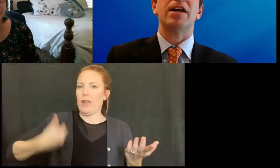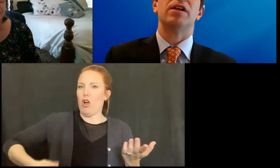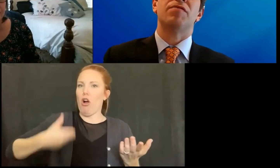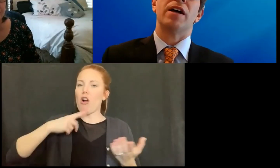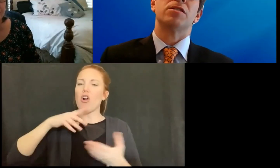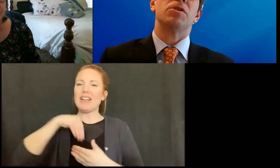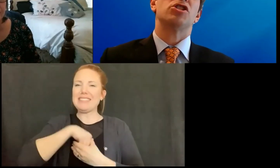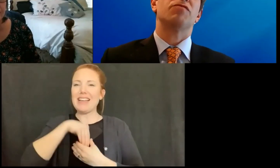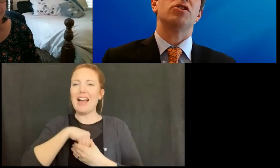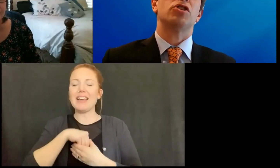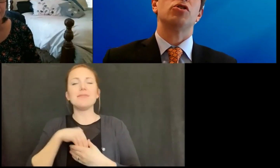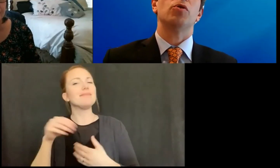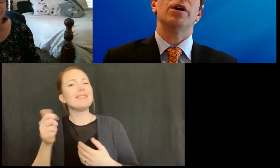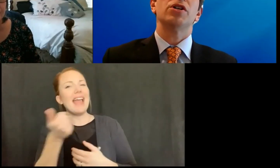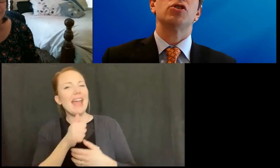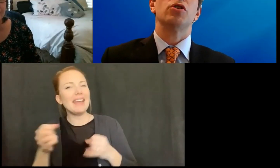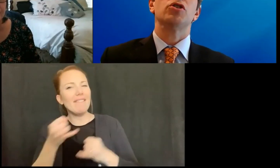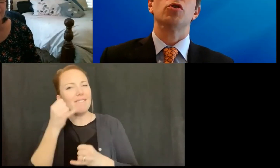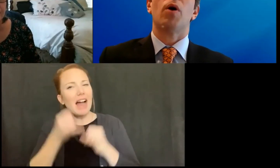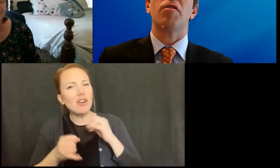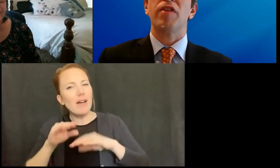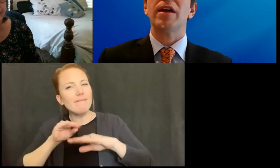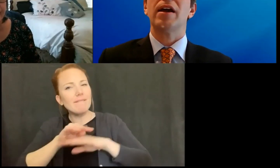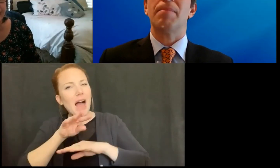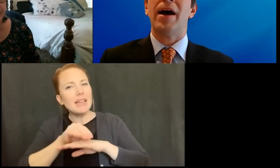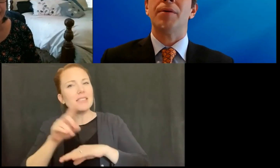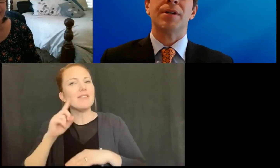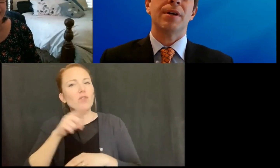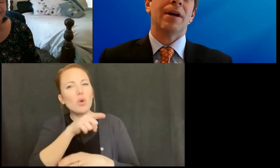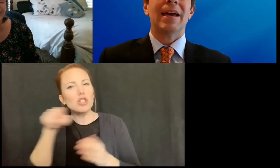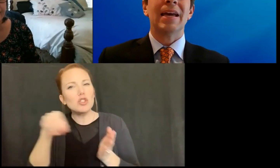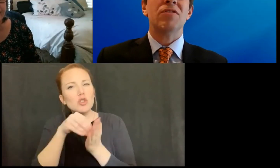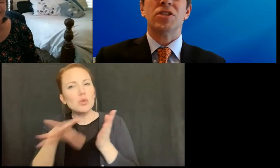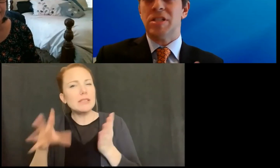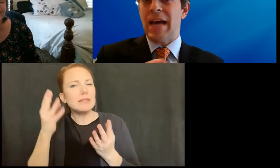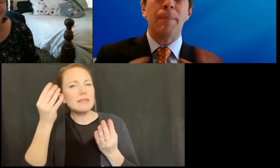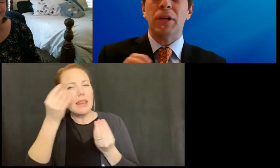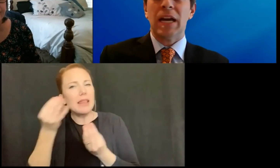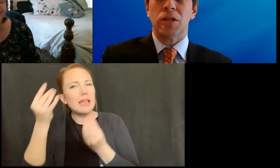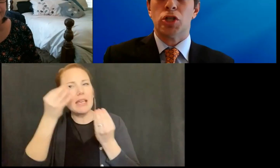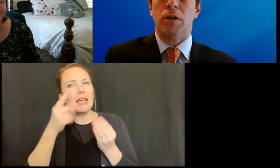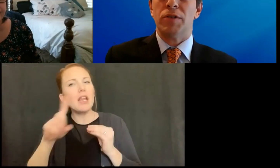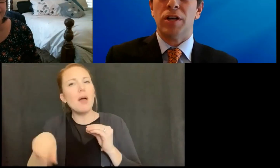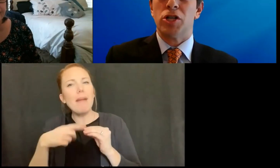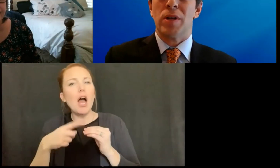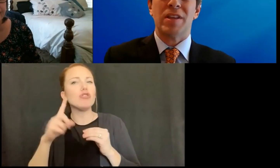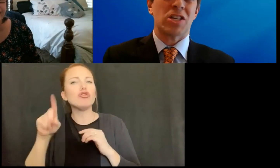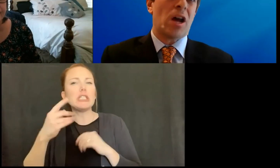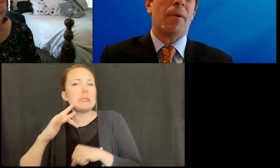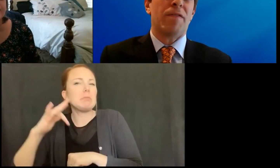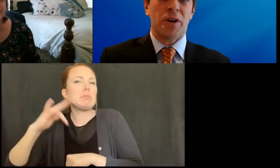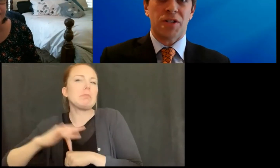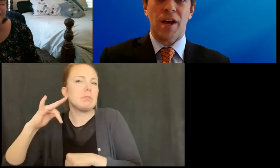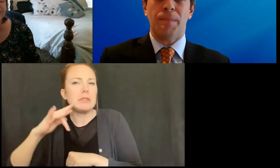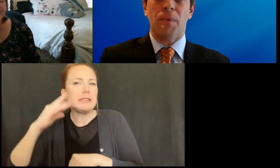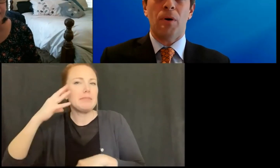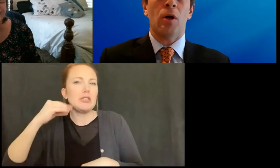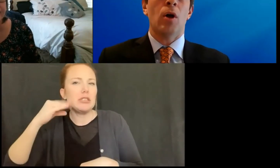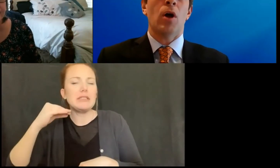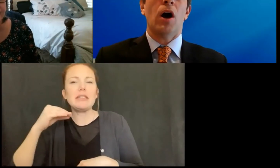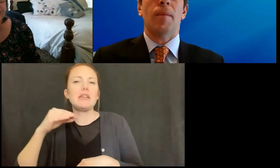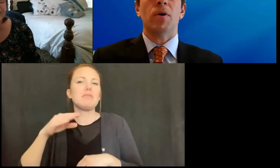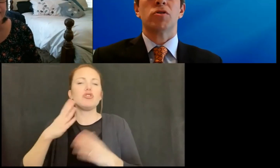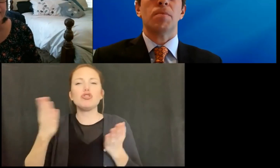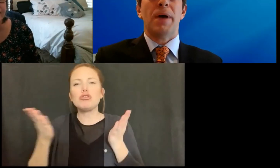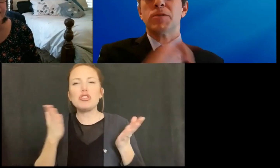Any final advice, Ms. Shiflet, to students who are thinking about even just dabbling in the service industry this summer, for